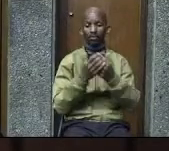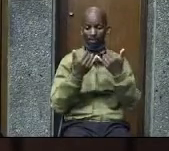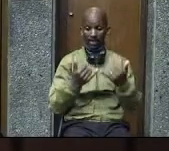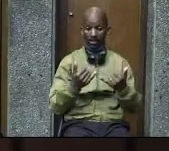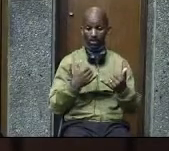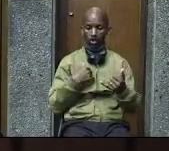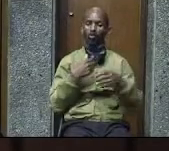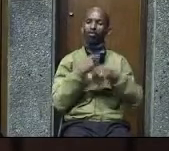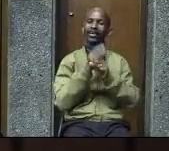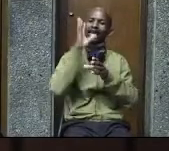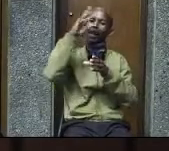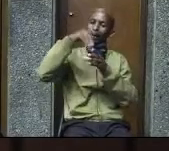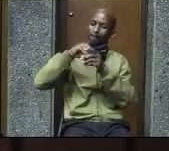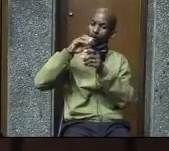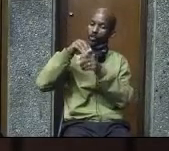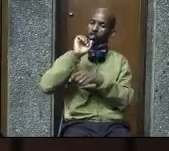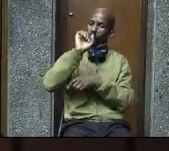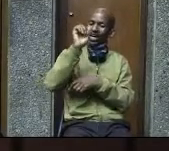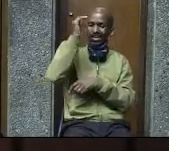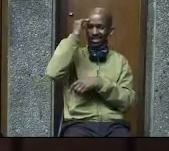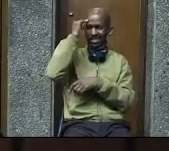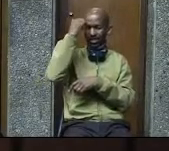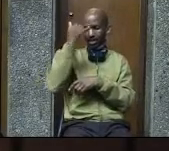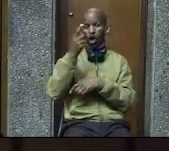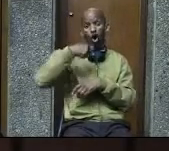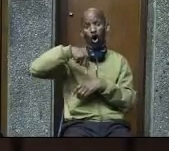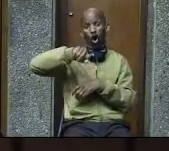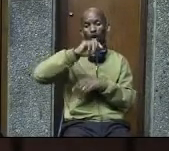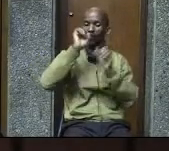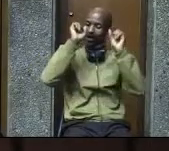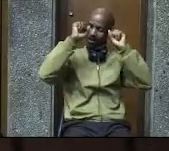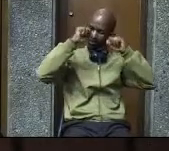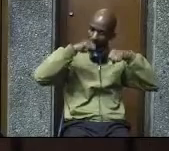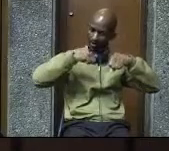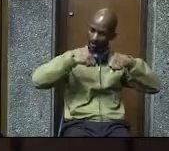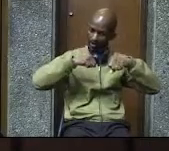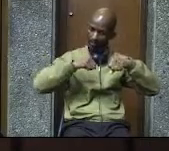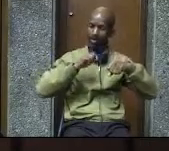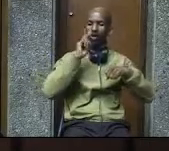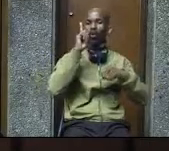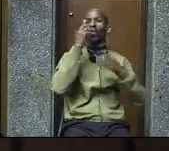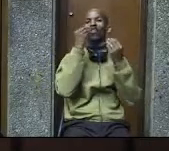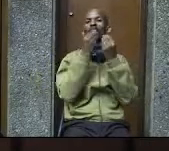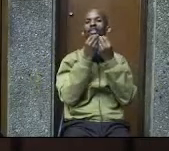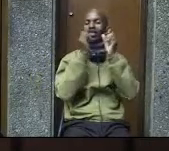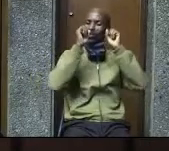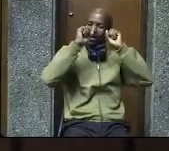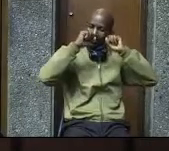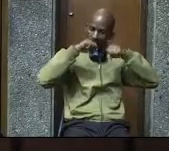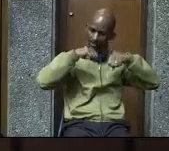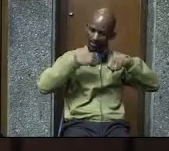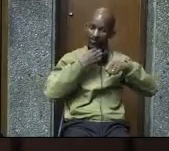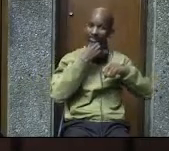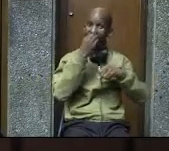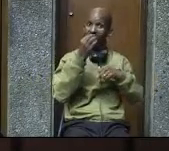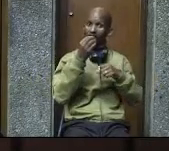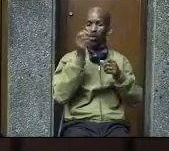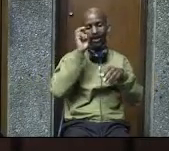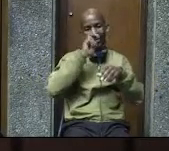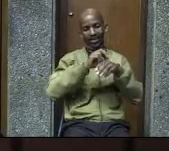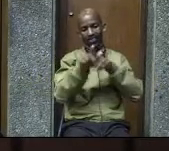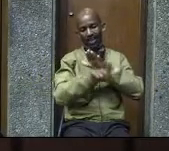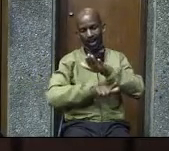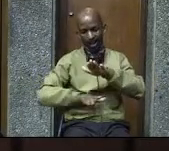hane letsa di input tsa lona, I think all of us agree hore there's one thing that we agree hore re hloka